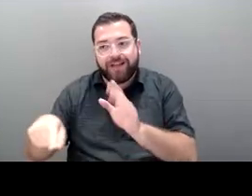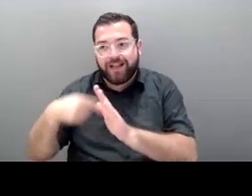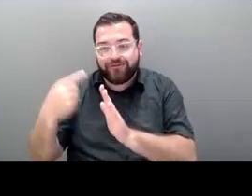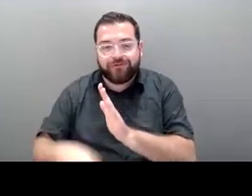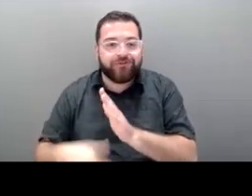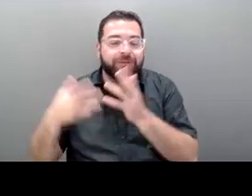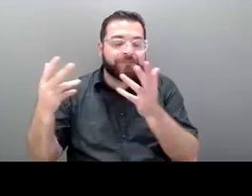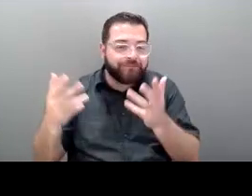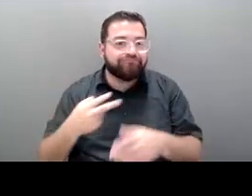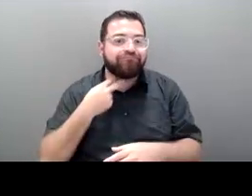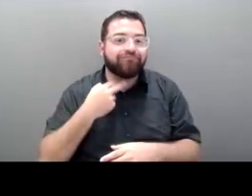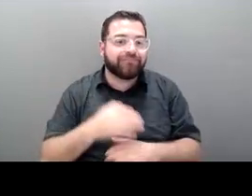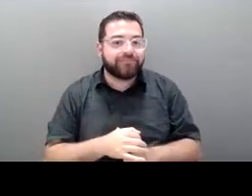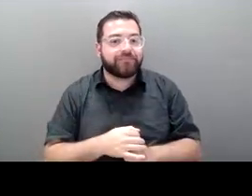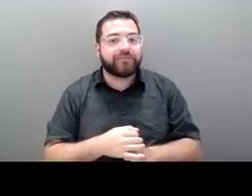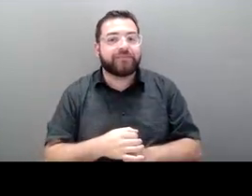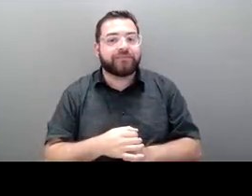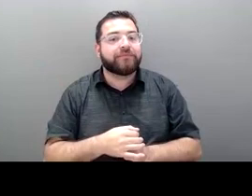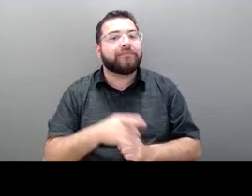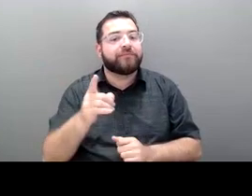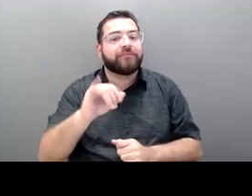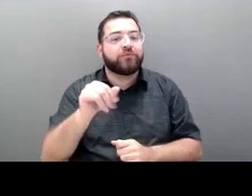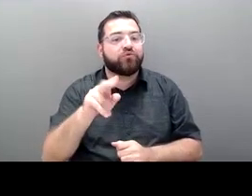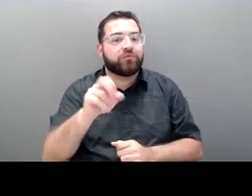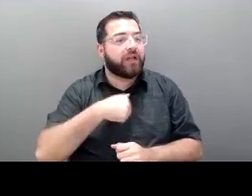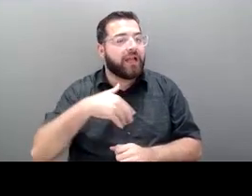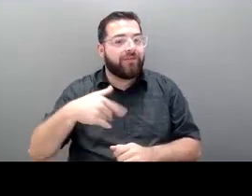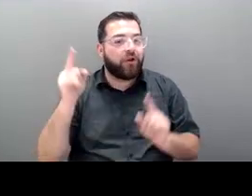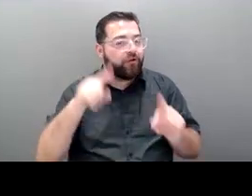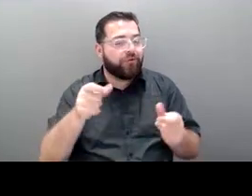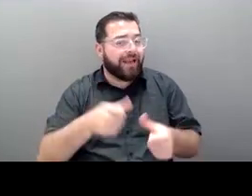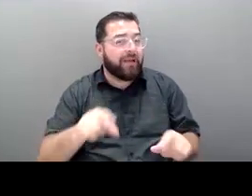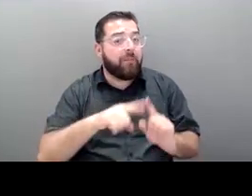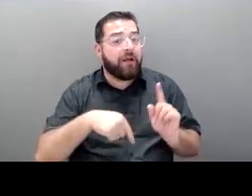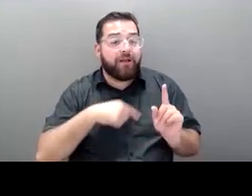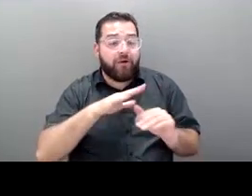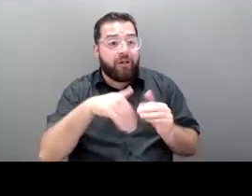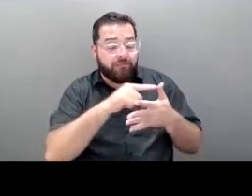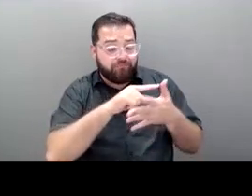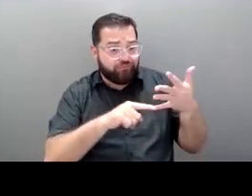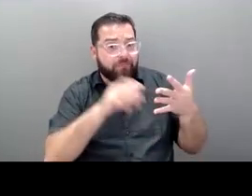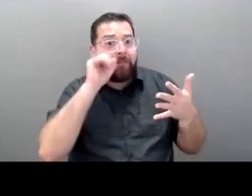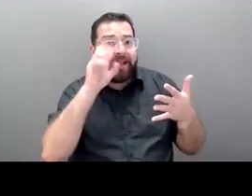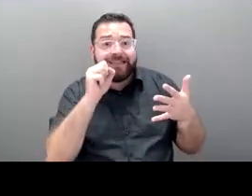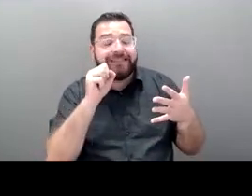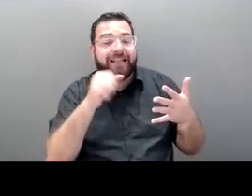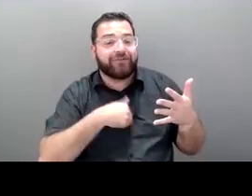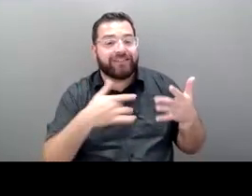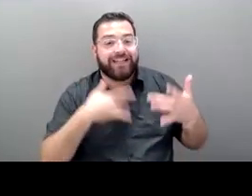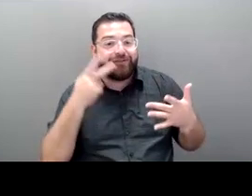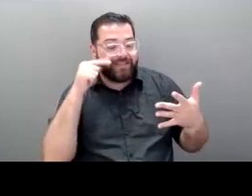Yeah. Yeah. I haven't gone to any of yours, but they all look amazing. And I was just excited to see that you had that one.